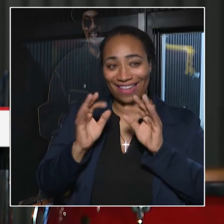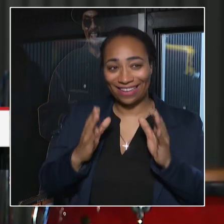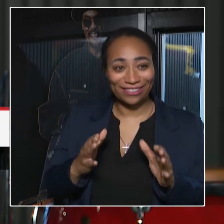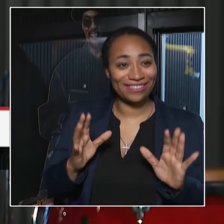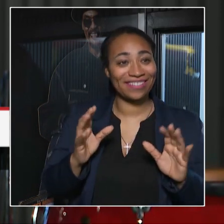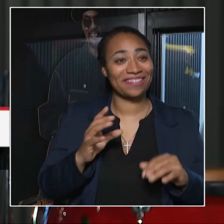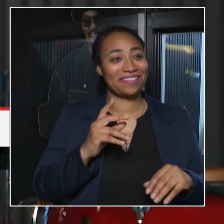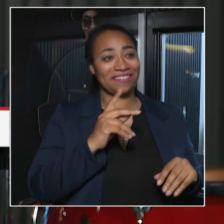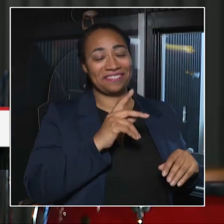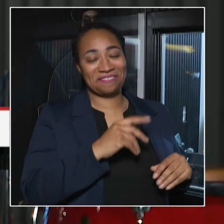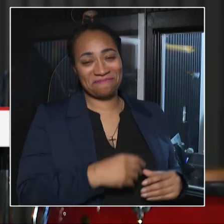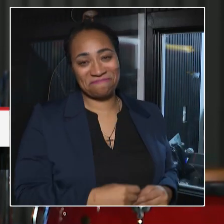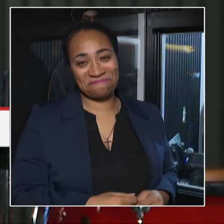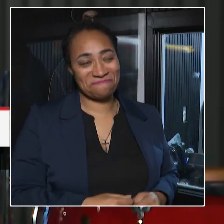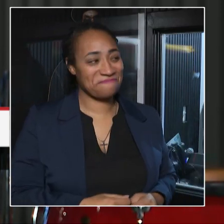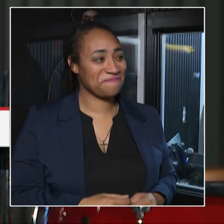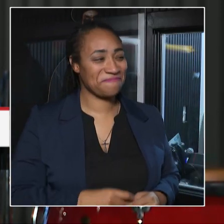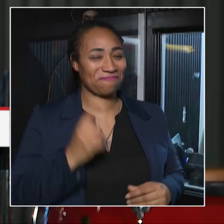a little bit back there,